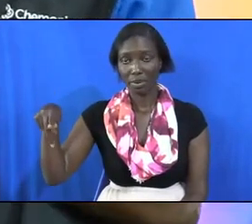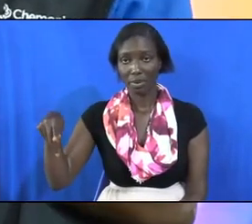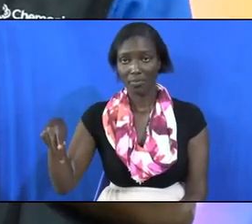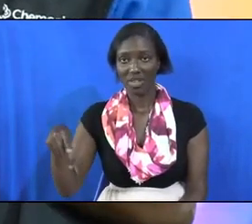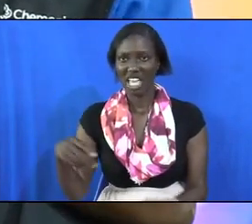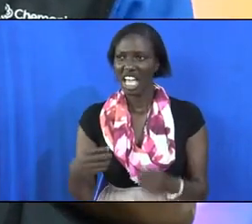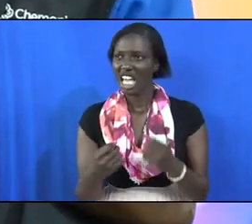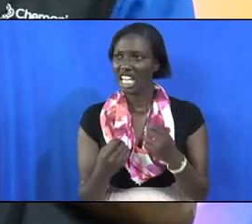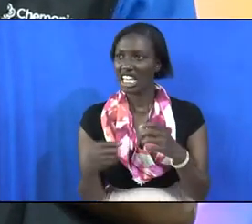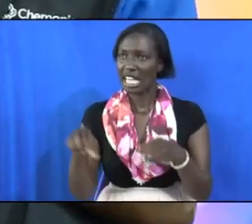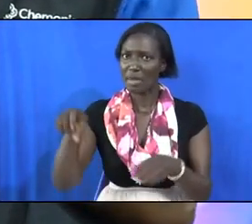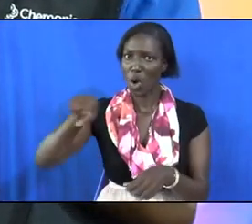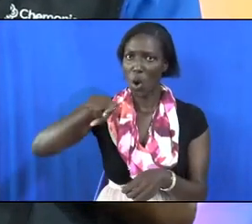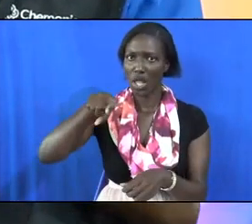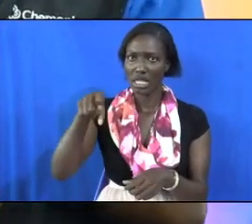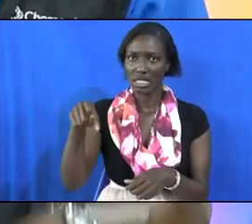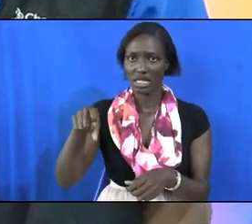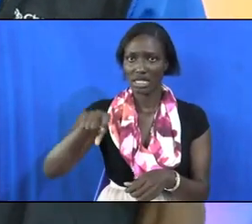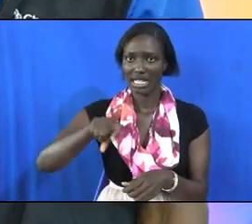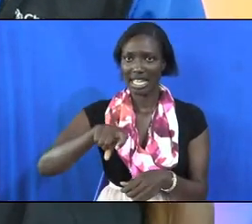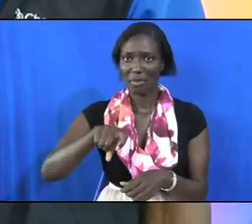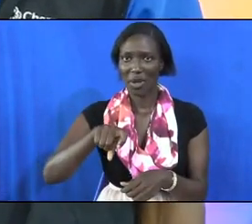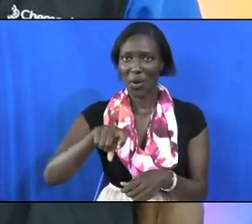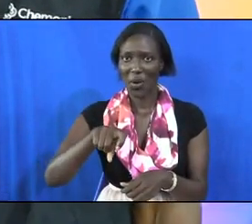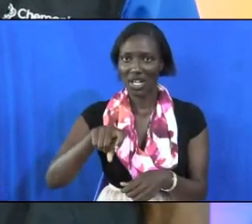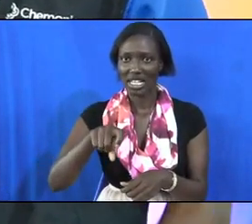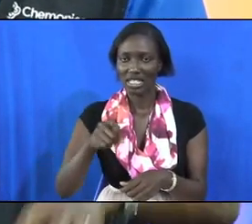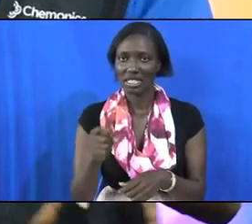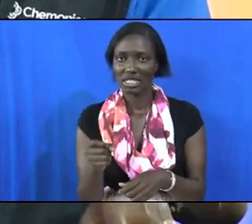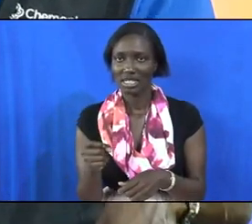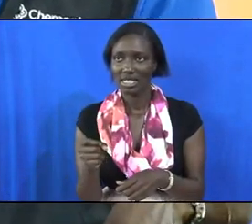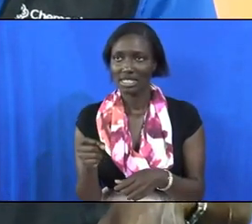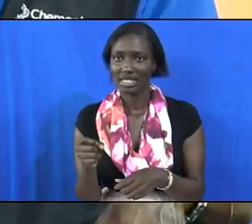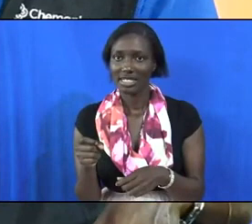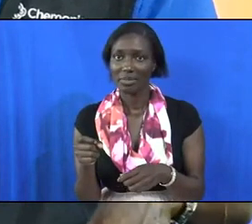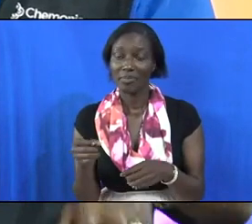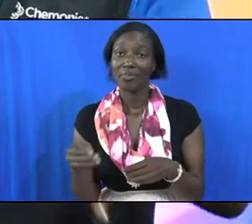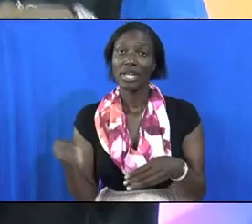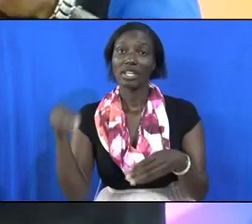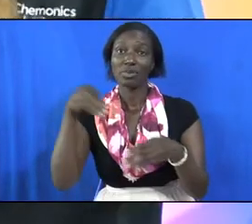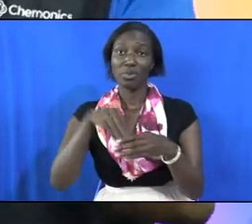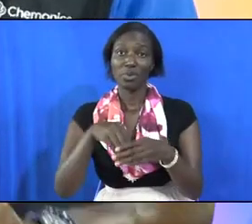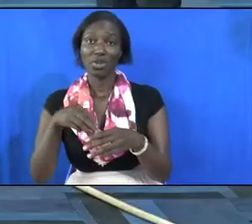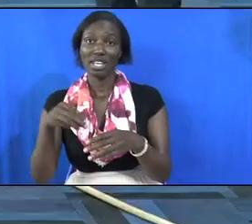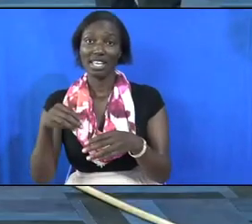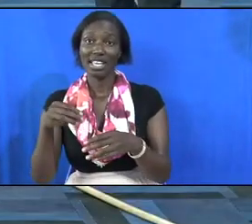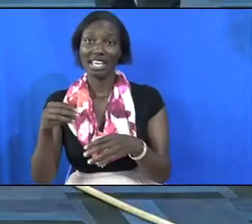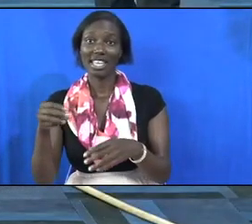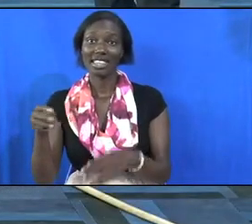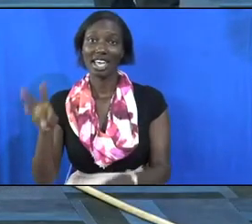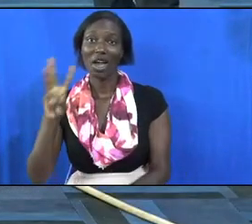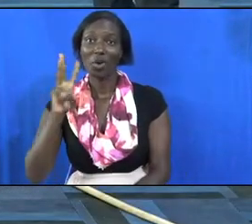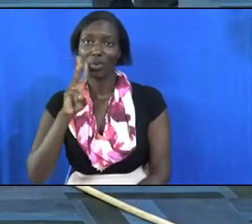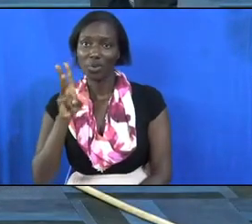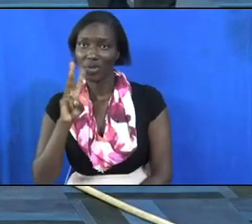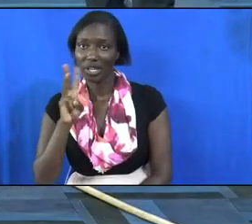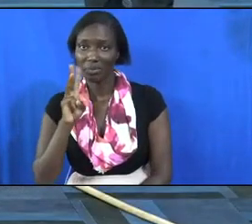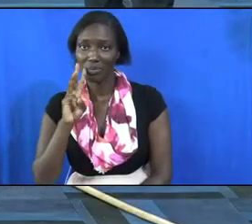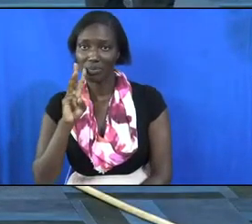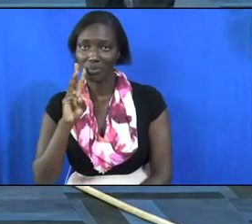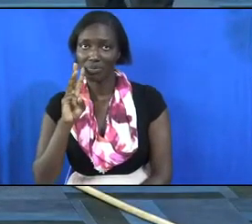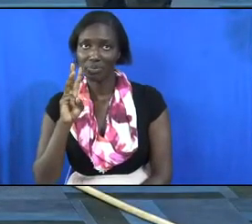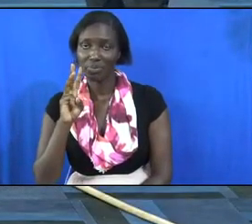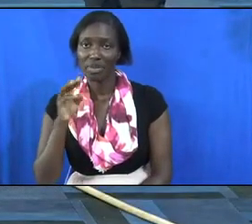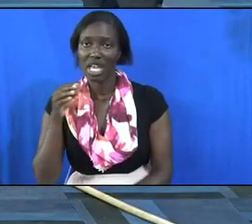chemical that is called an insecticide that is dipped in the cattle dip. And this